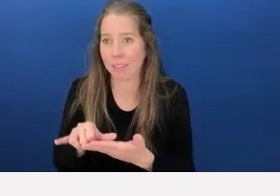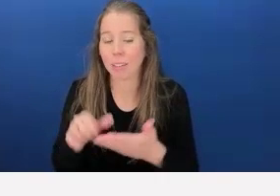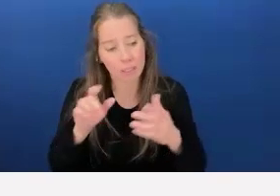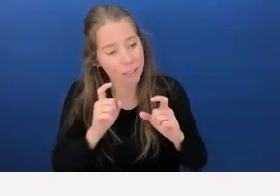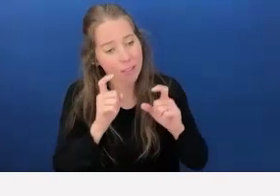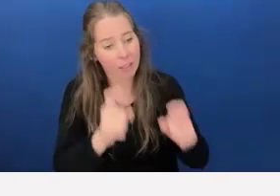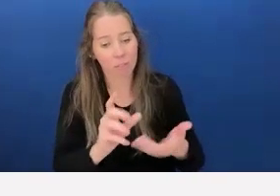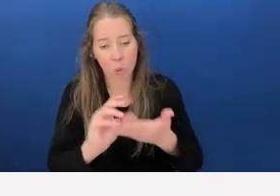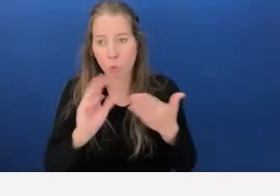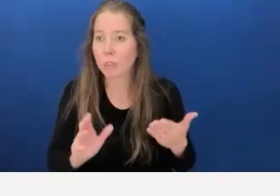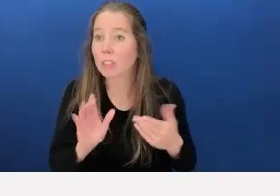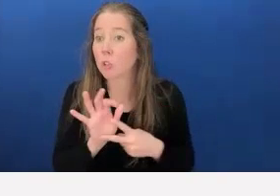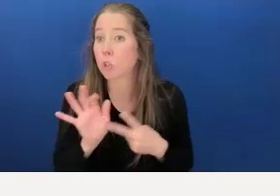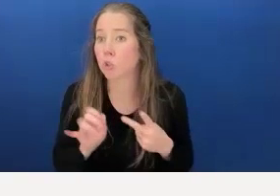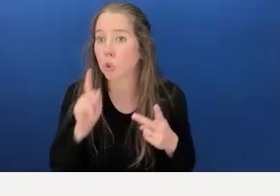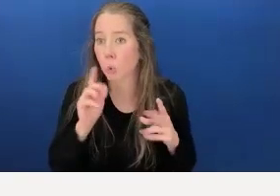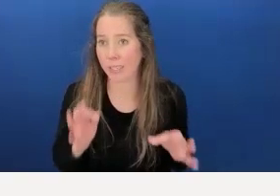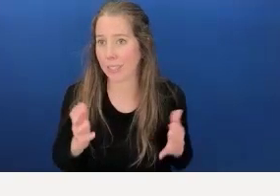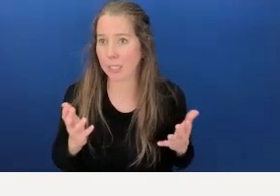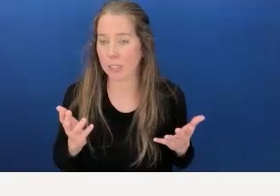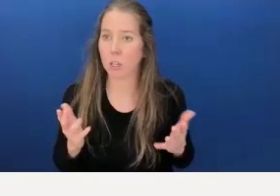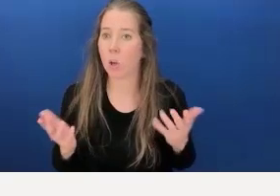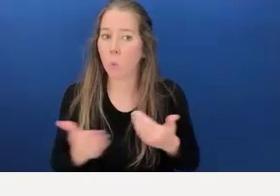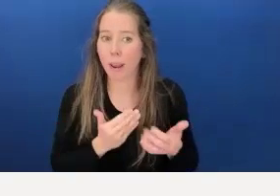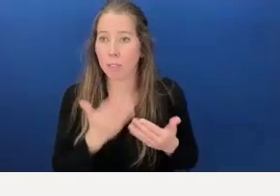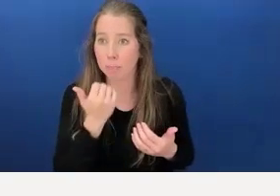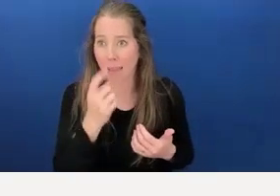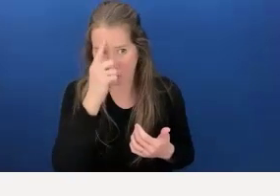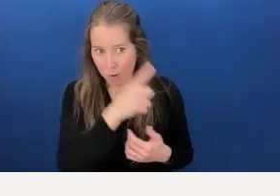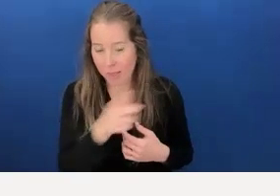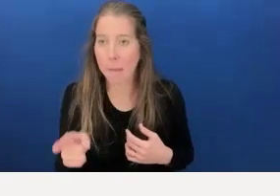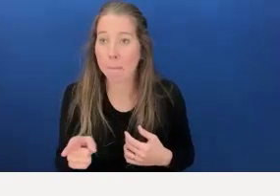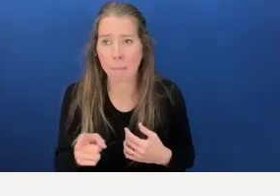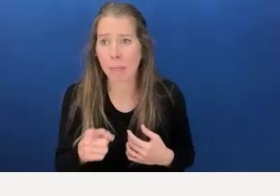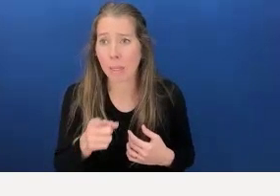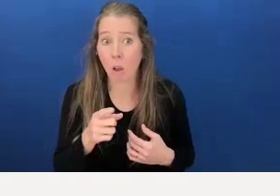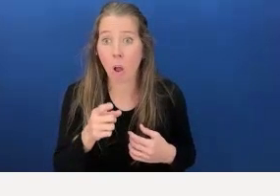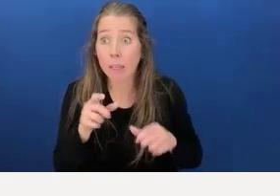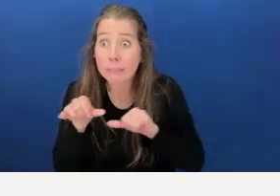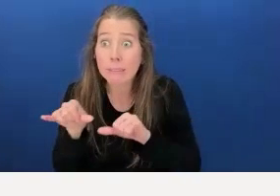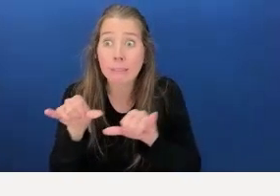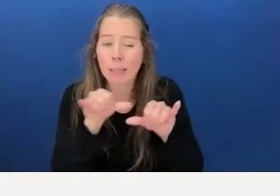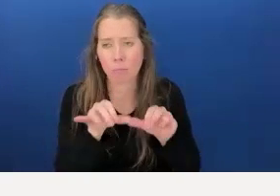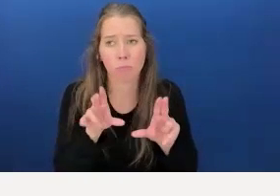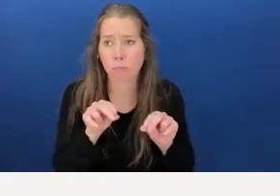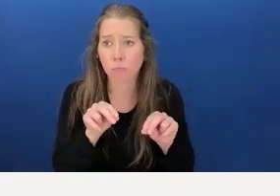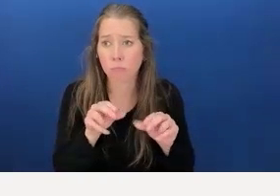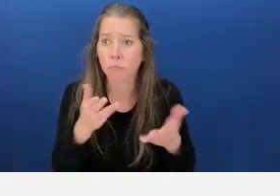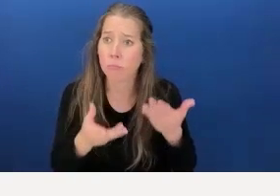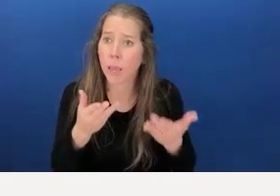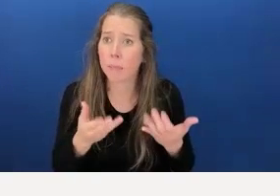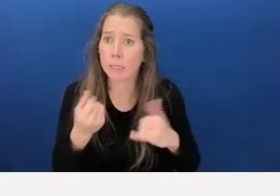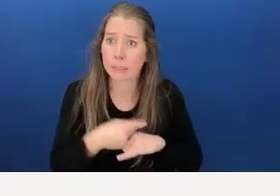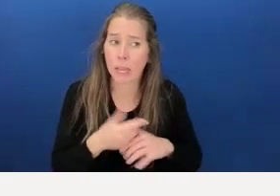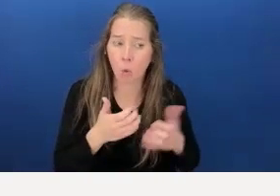that choice of what works best for them. And it's not always the same thing, I might want to listen to it today, but I